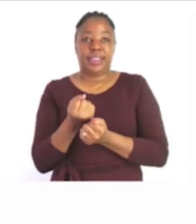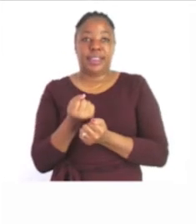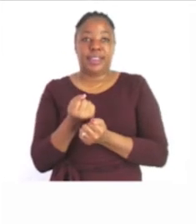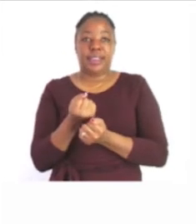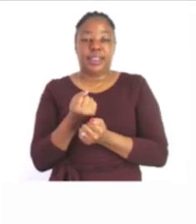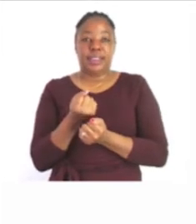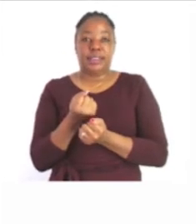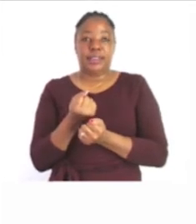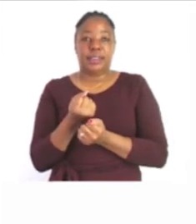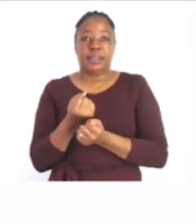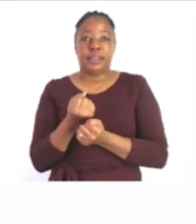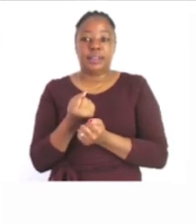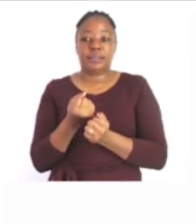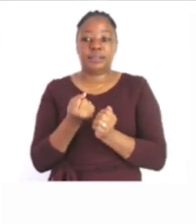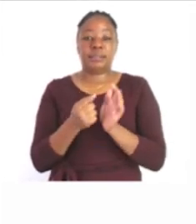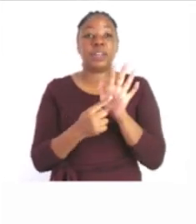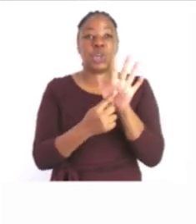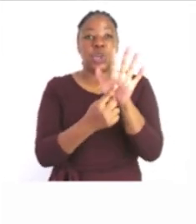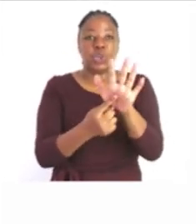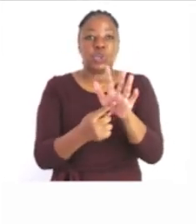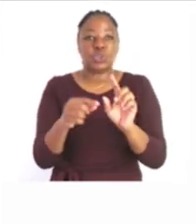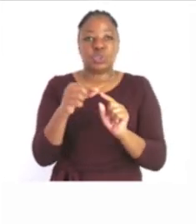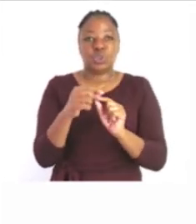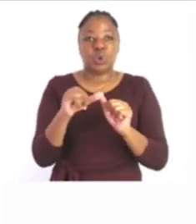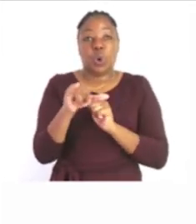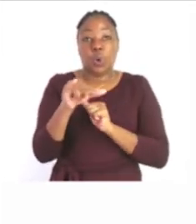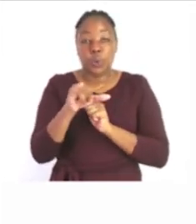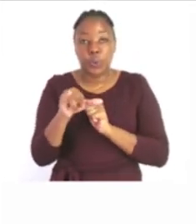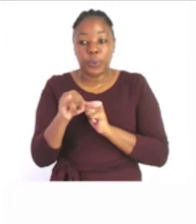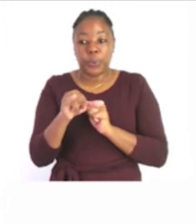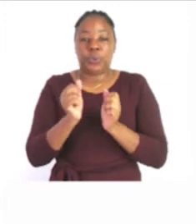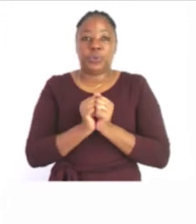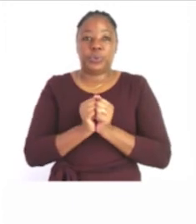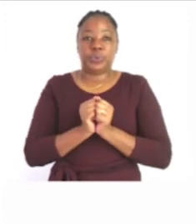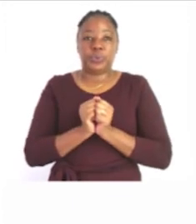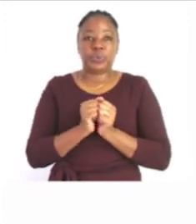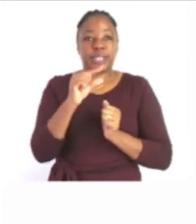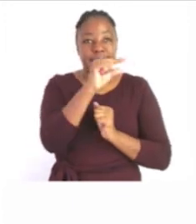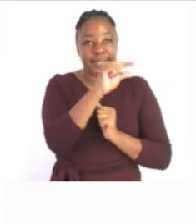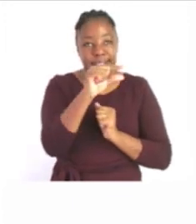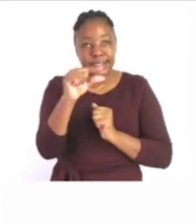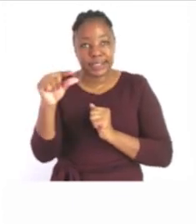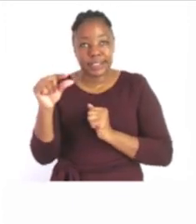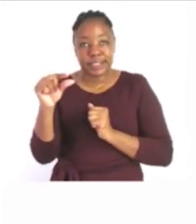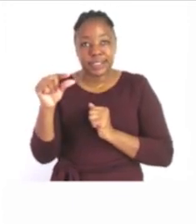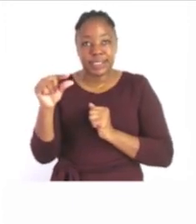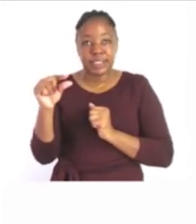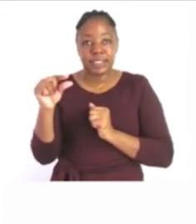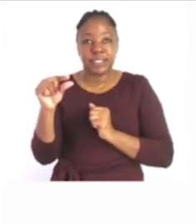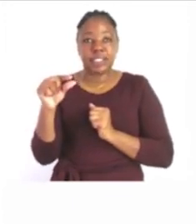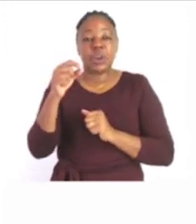And it also says in each of the sentences below, write a pronoun from the word box